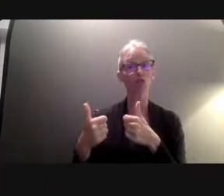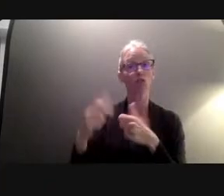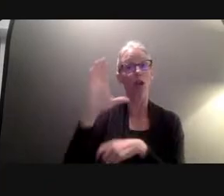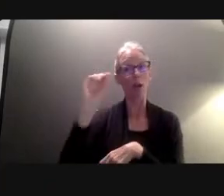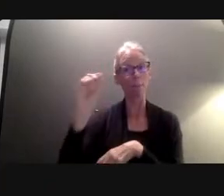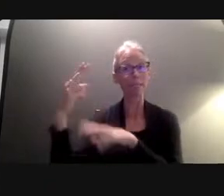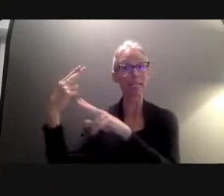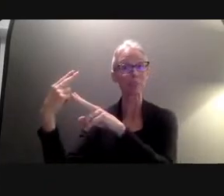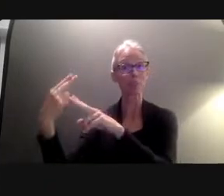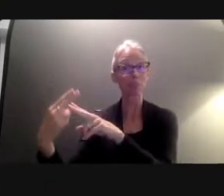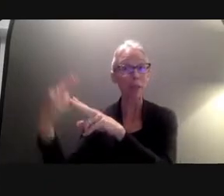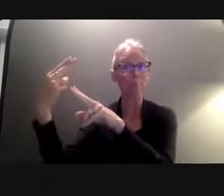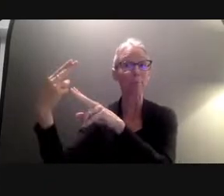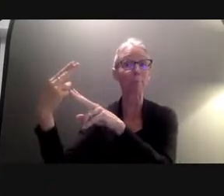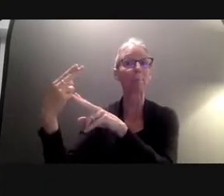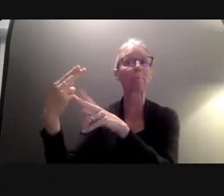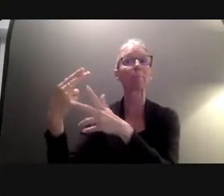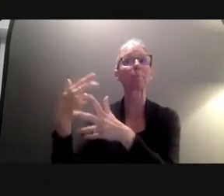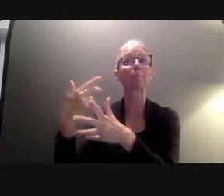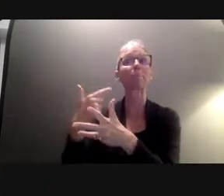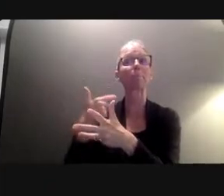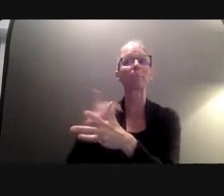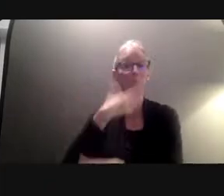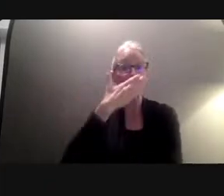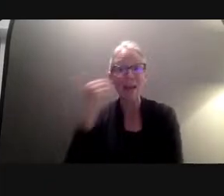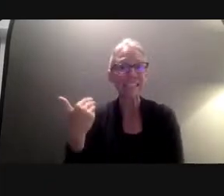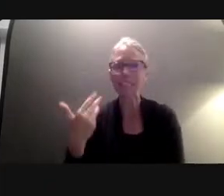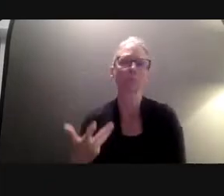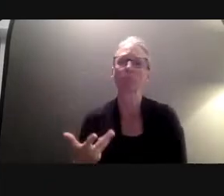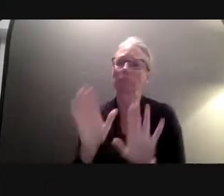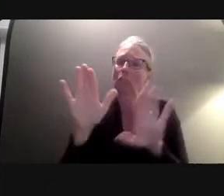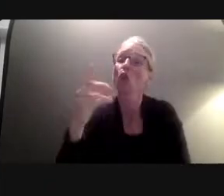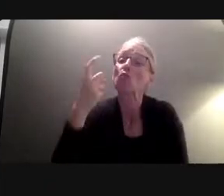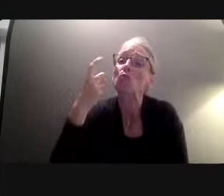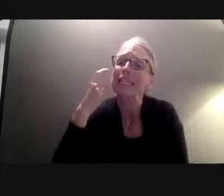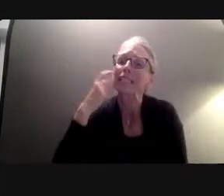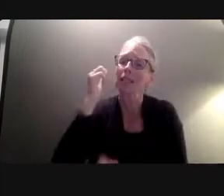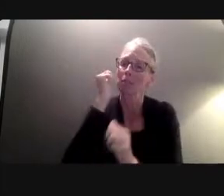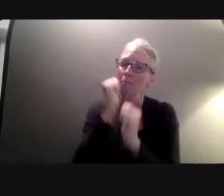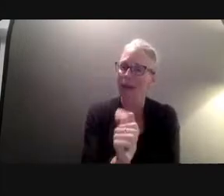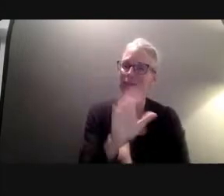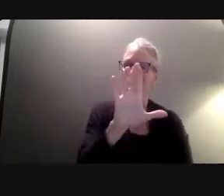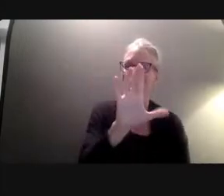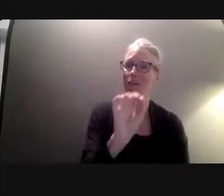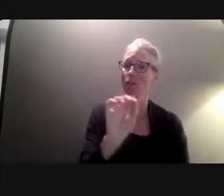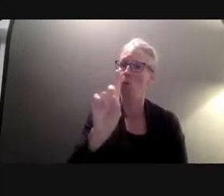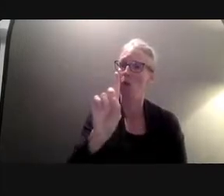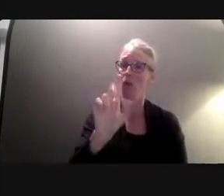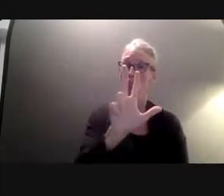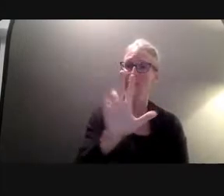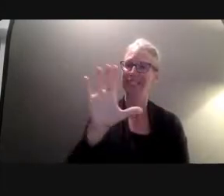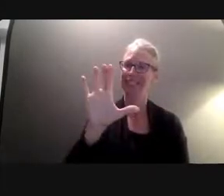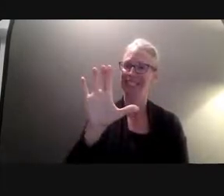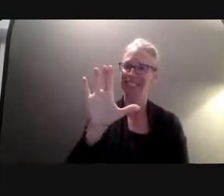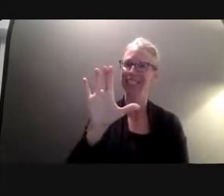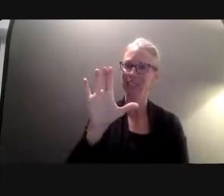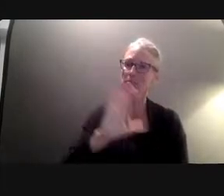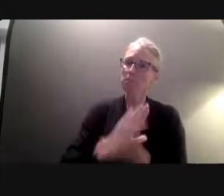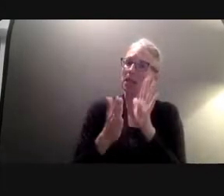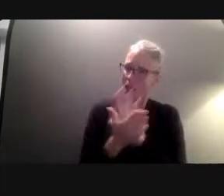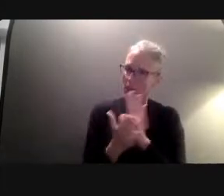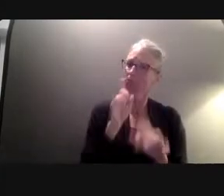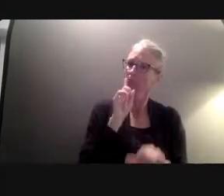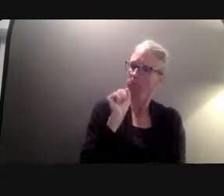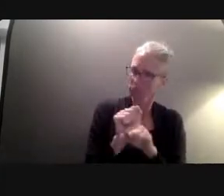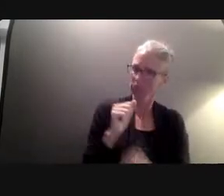because we're very new. We honestly just got our 501c3 in June. So here in the US,